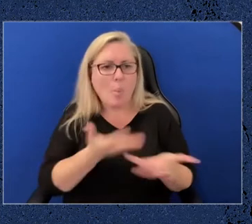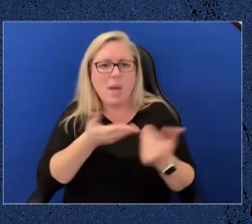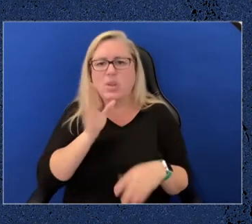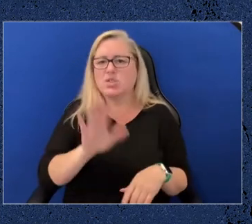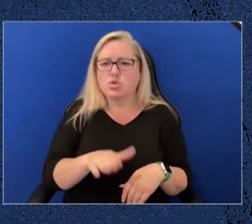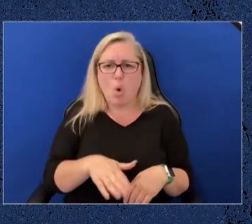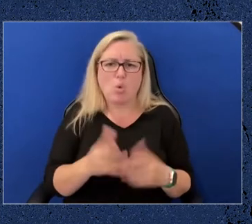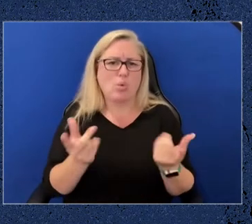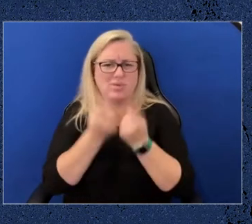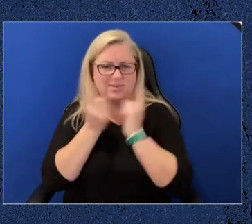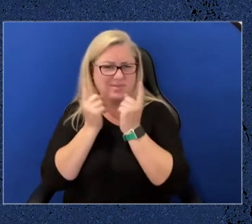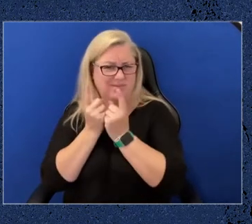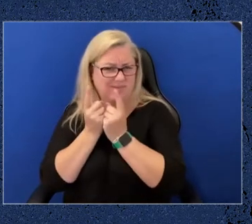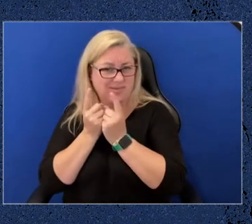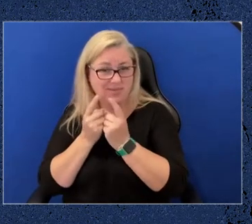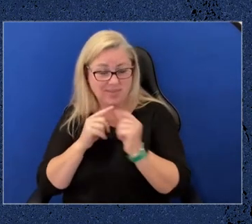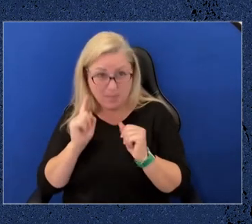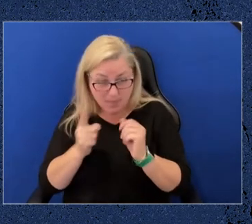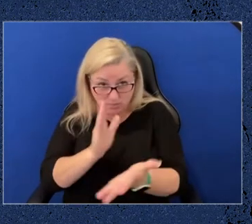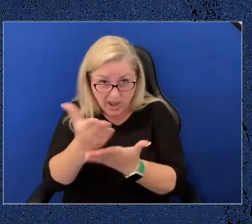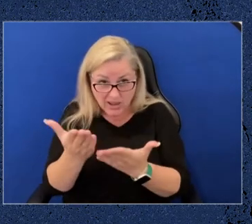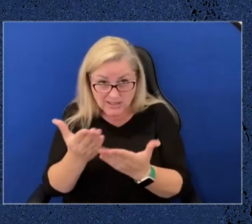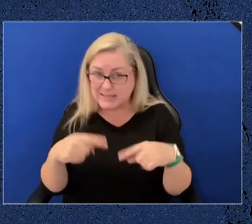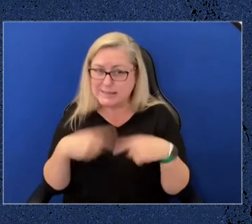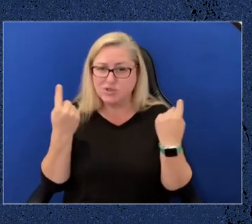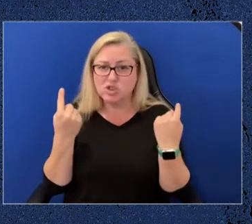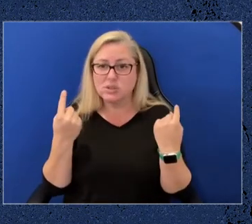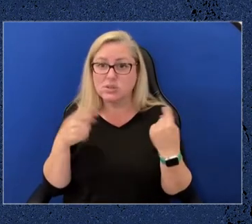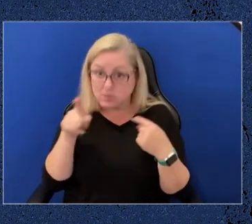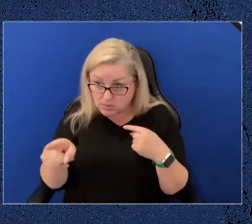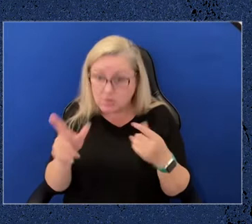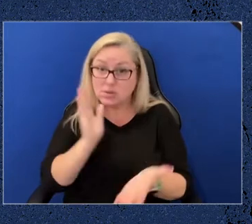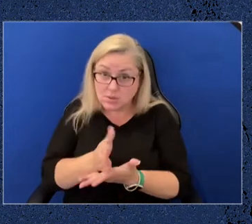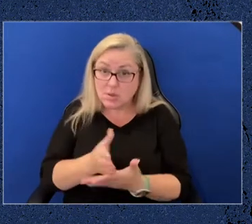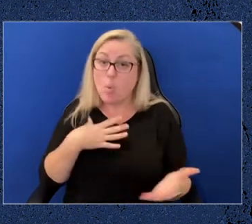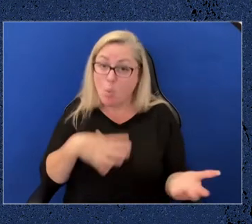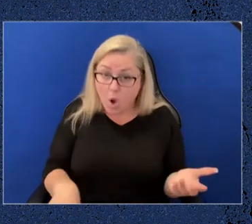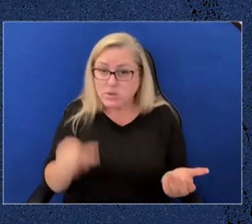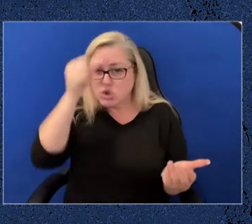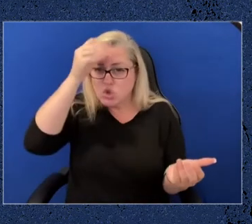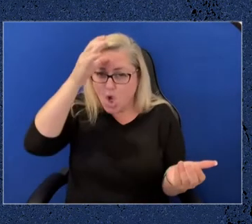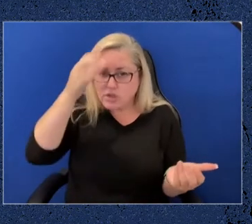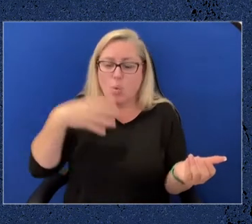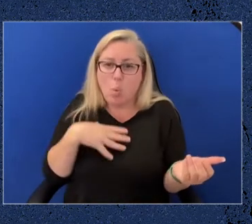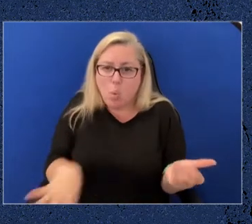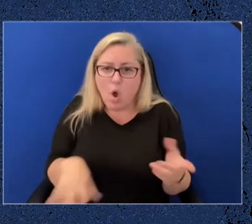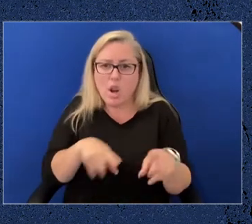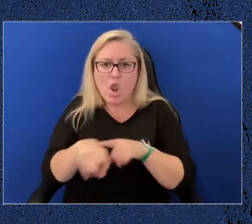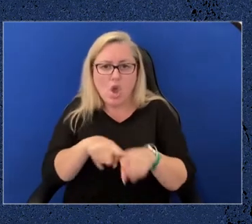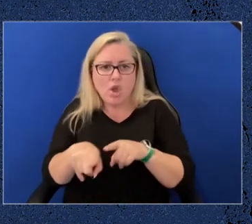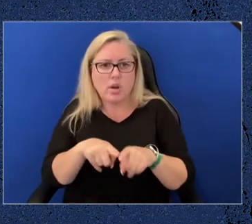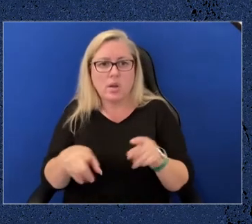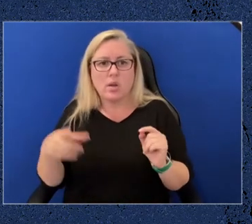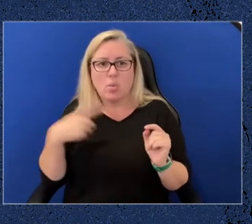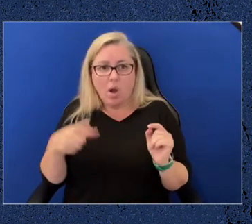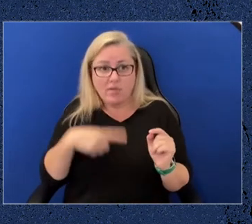just, but the reality is that there is a deep desire for knowledge and learning, because that's how we survive for thousands and thousands